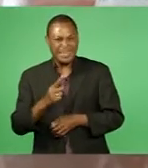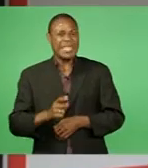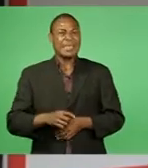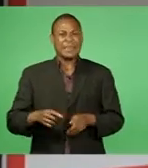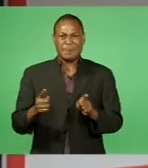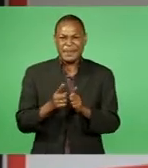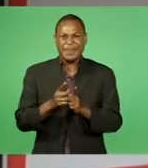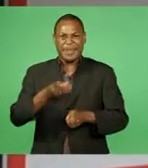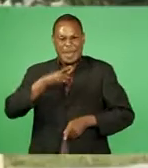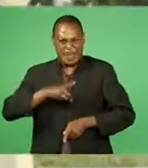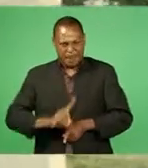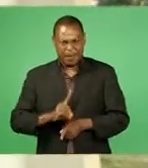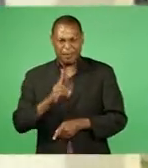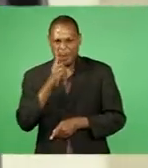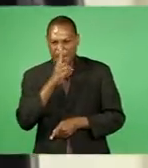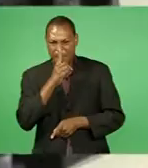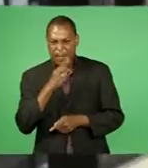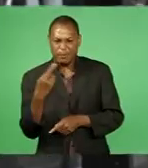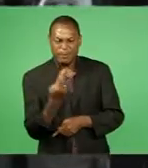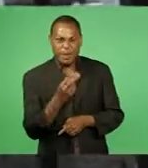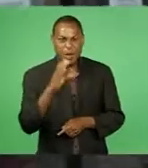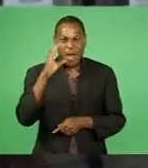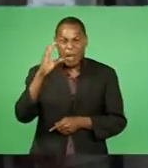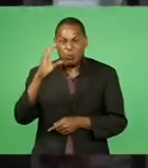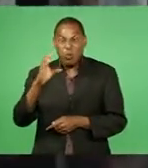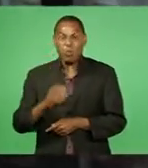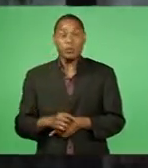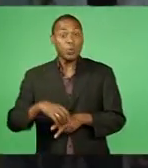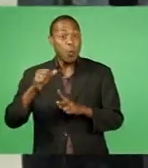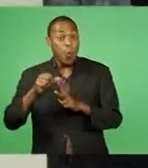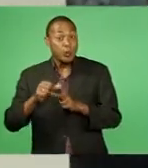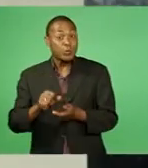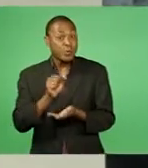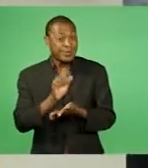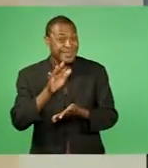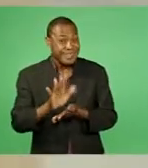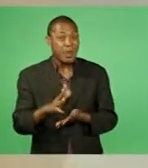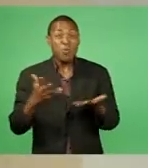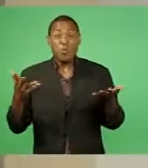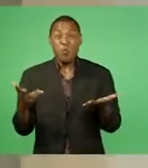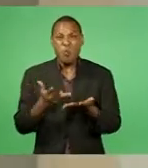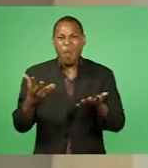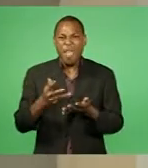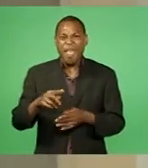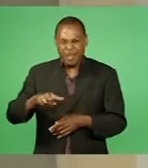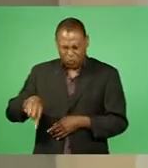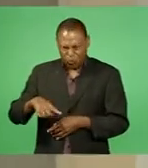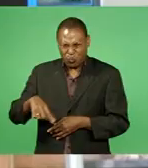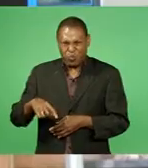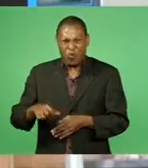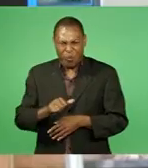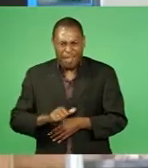for consumers around the country. Cole says they will also soon sell their products at Costulas to cater for the Suva